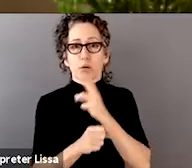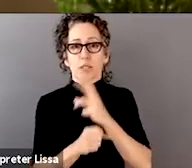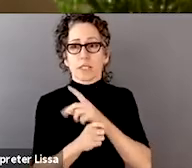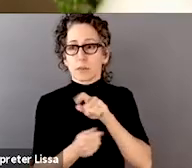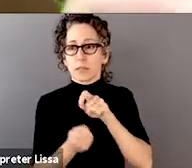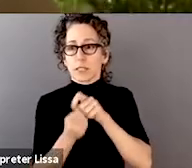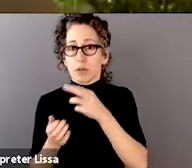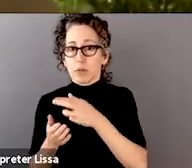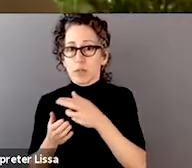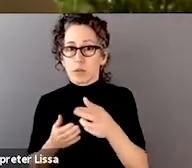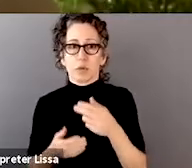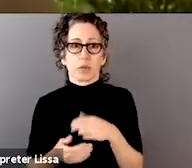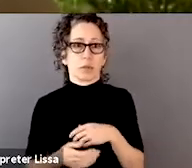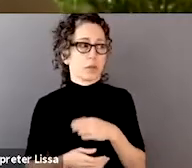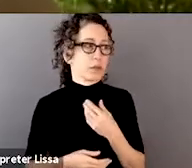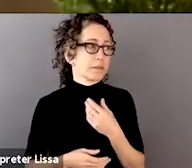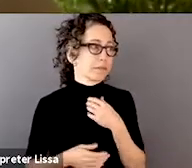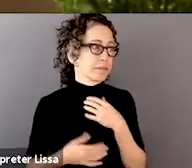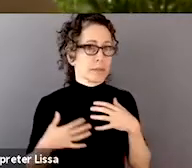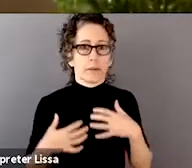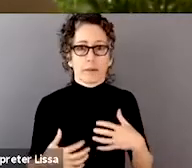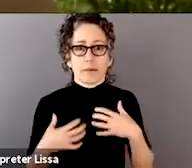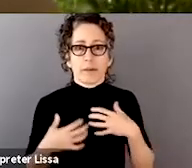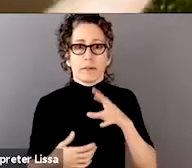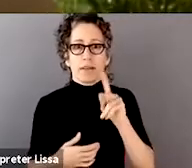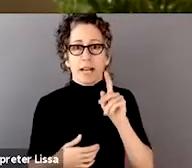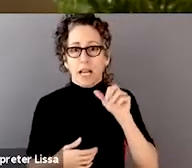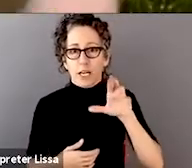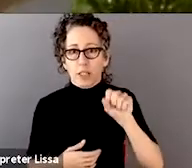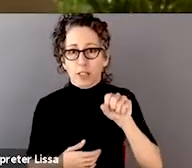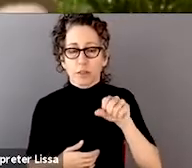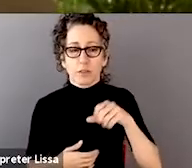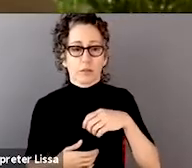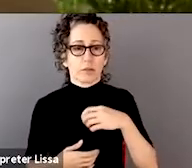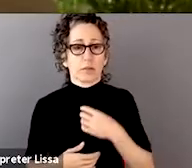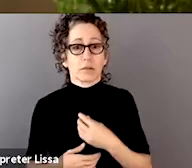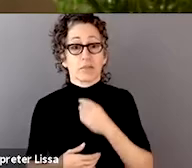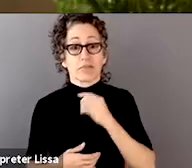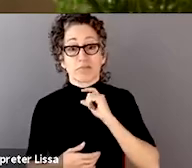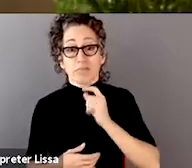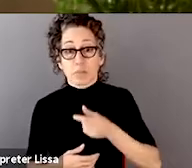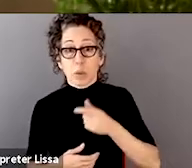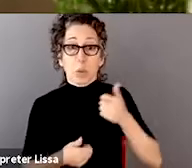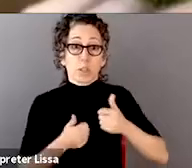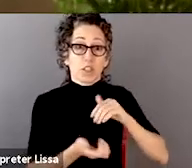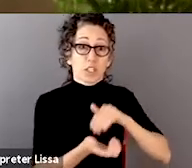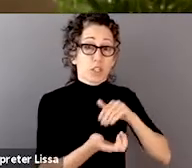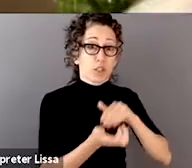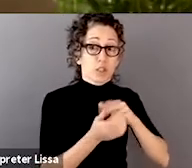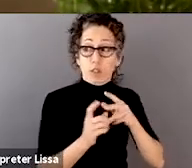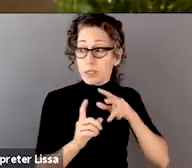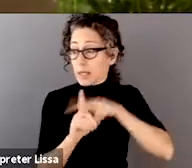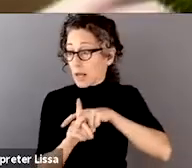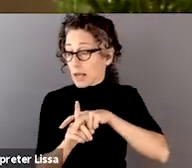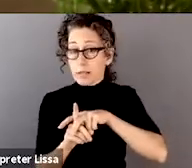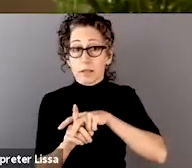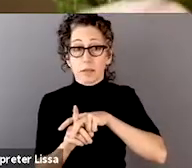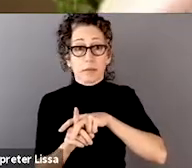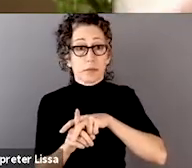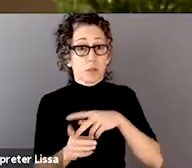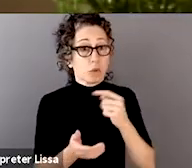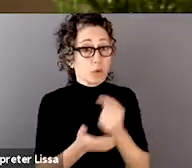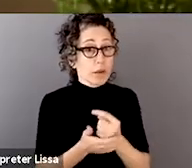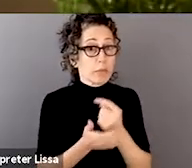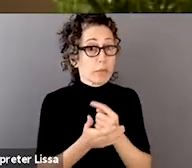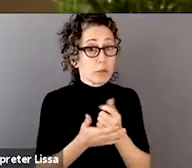ventilators, or even like which doctors should be assigned, and like how much the treatment should be priority